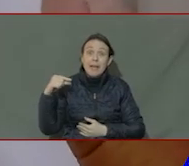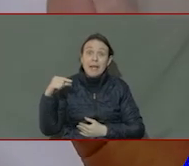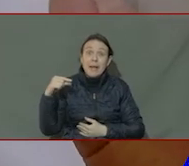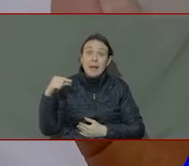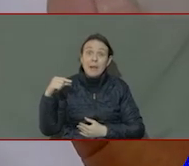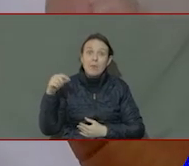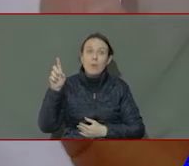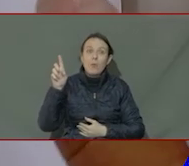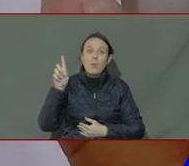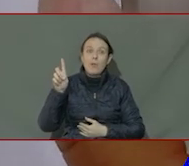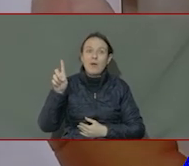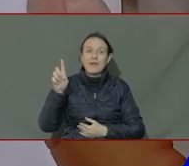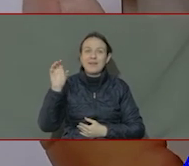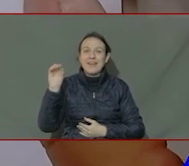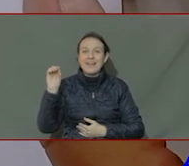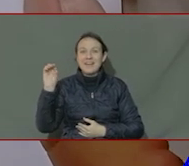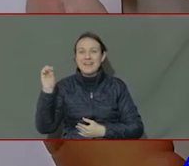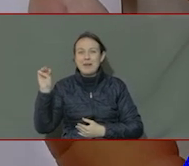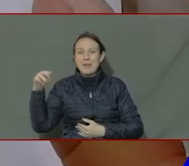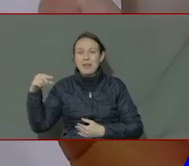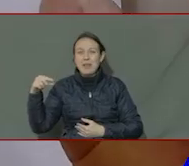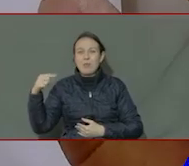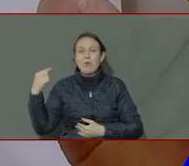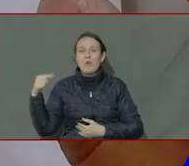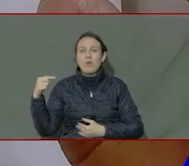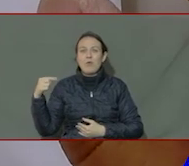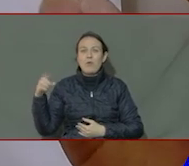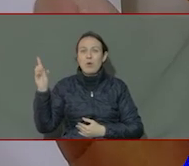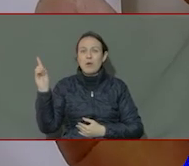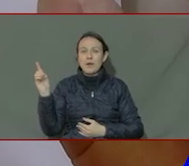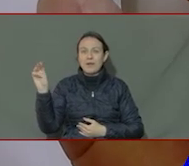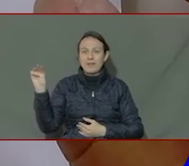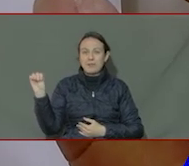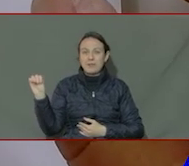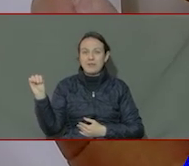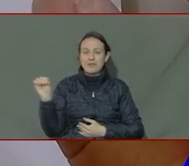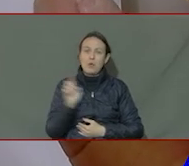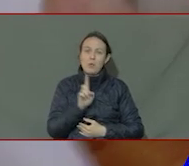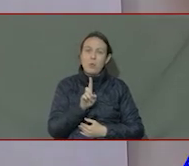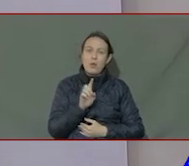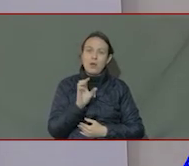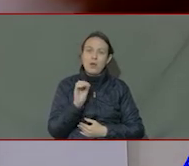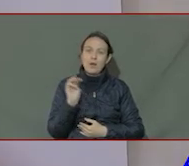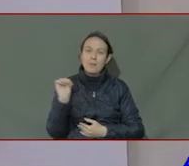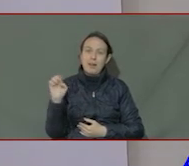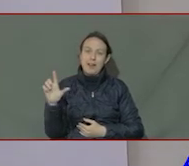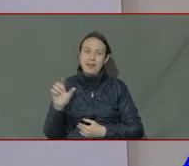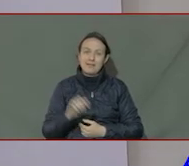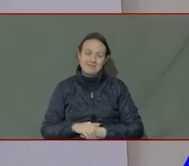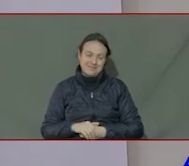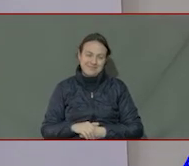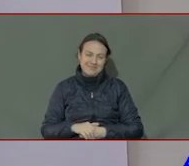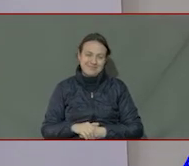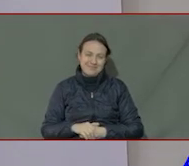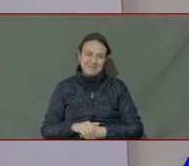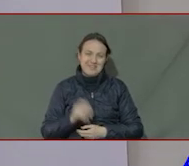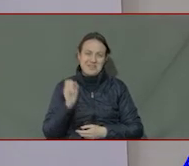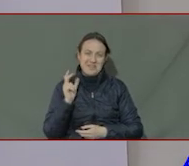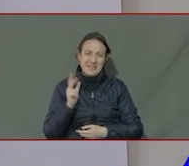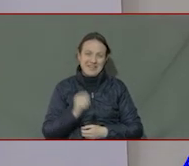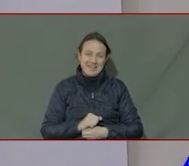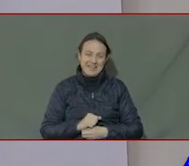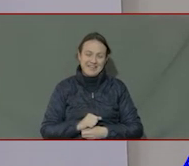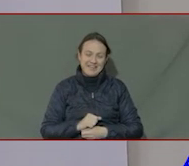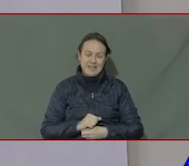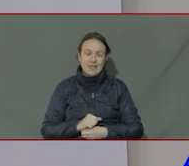Per deciliter. Now a deciliter, don't worry, is 100 mLs. Doesn't matter. But the point